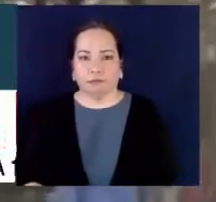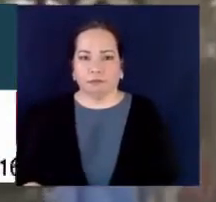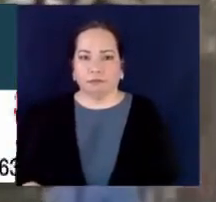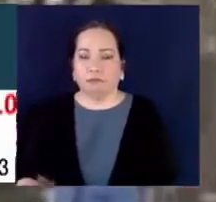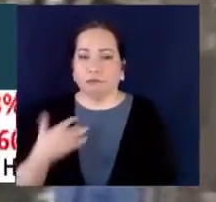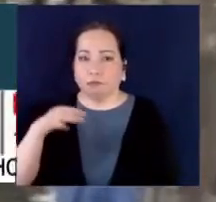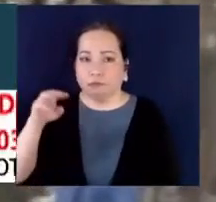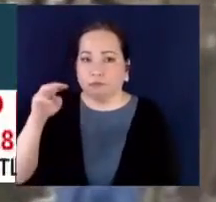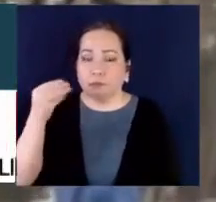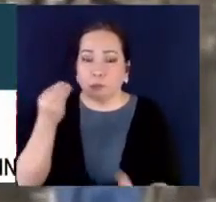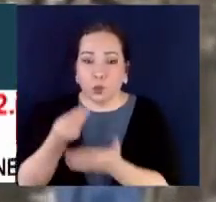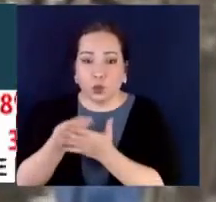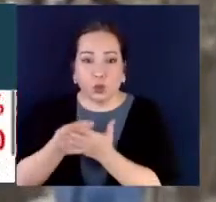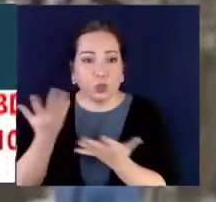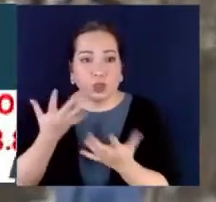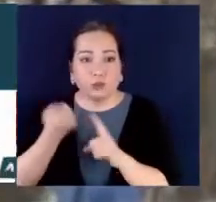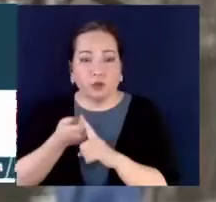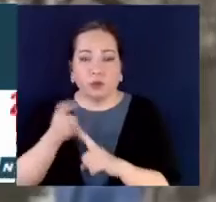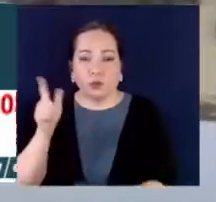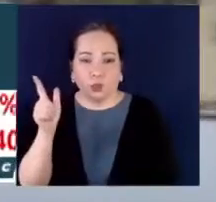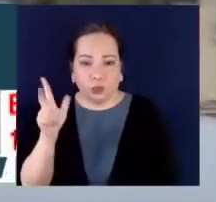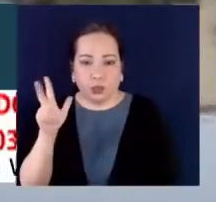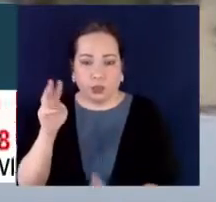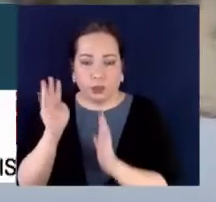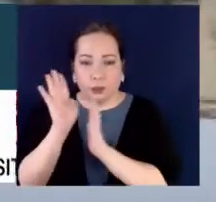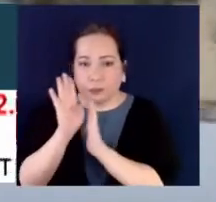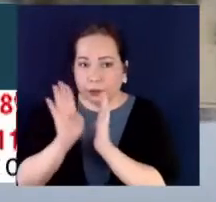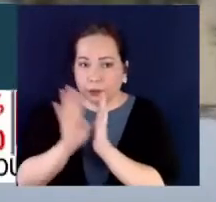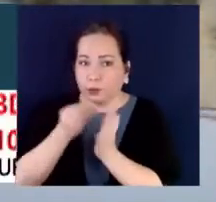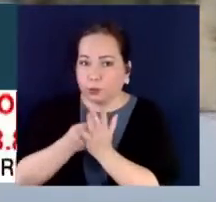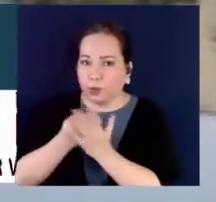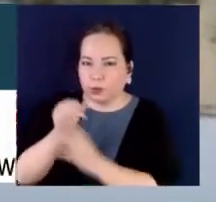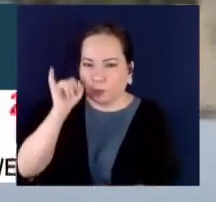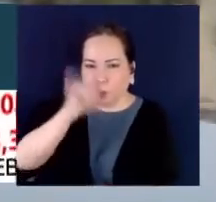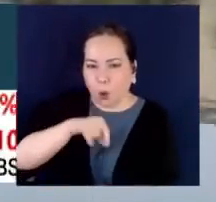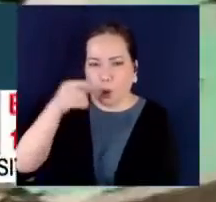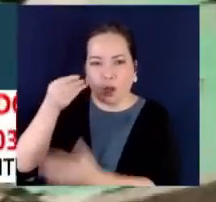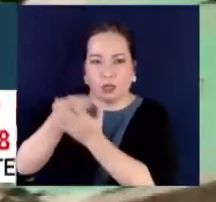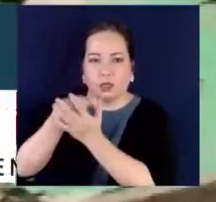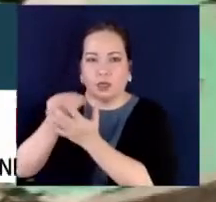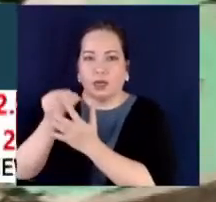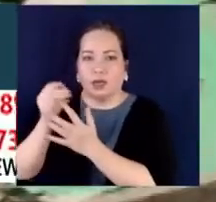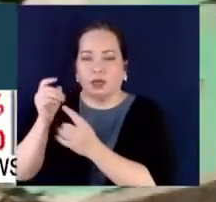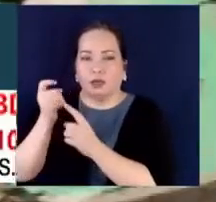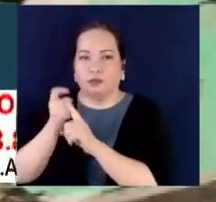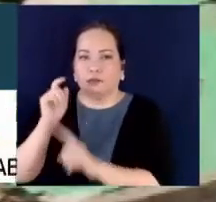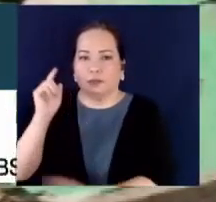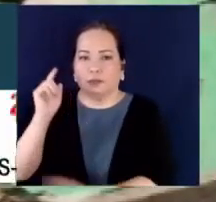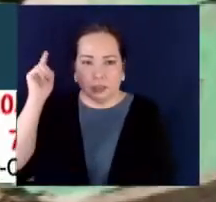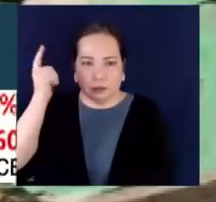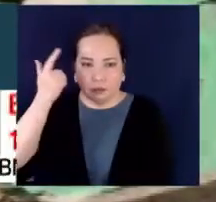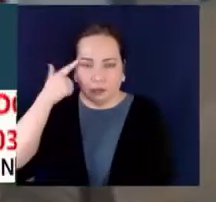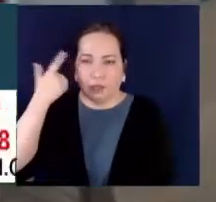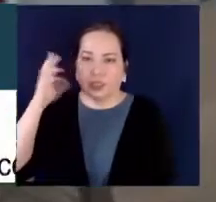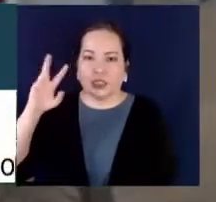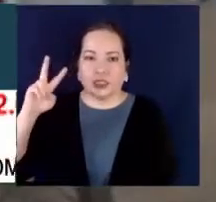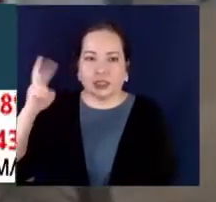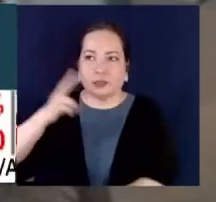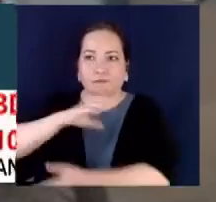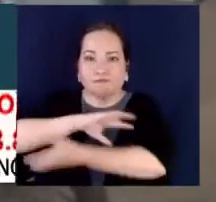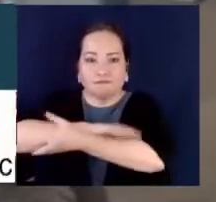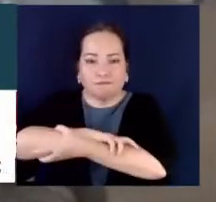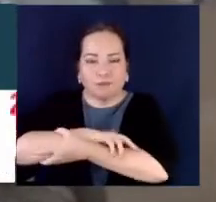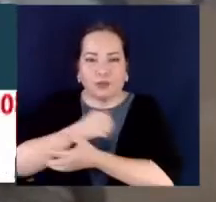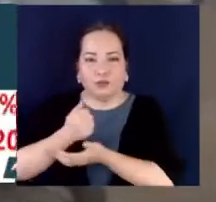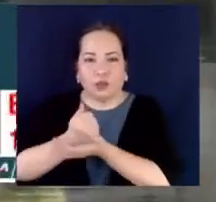from government's second pandemic stimulus package. According to Avisado, local government units can decide whether to give the assistance